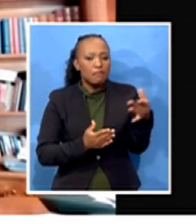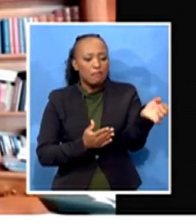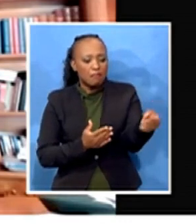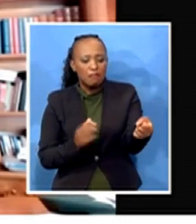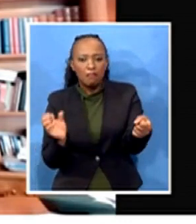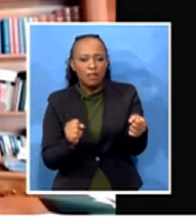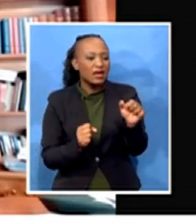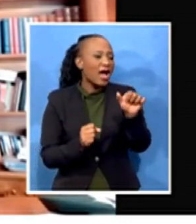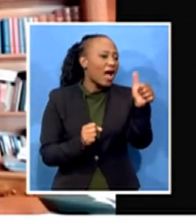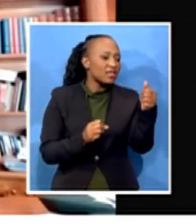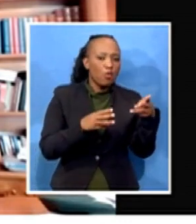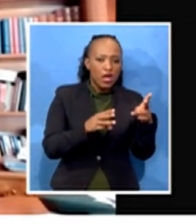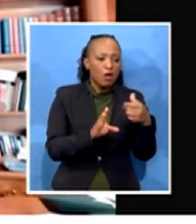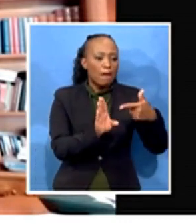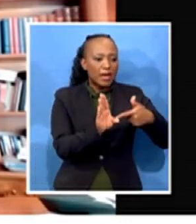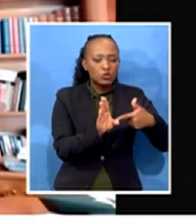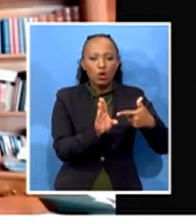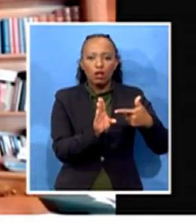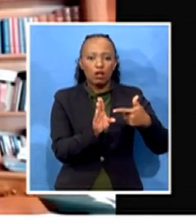And as the sector,